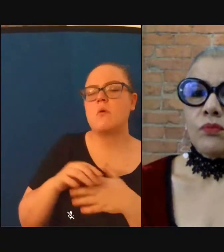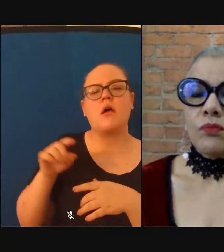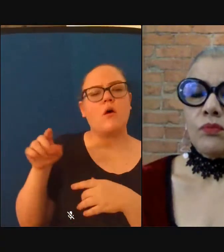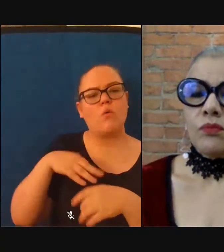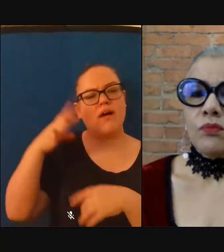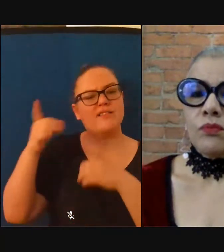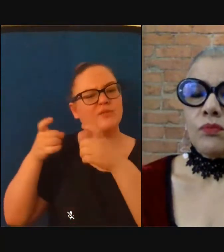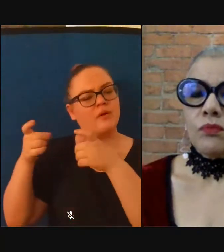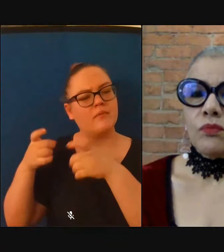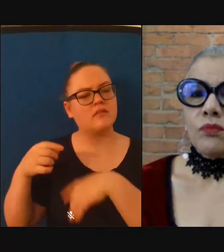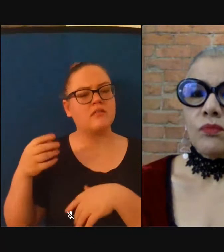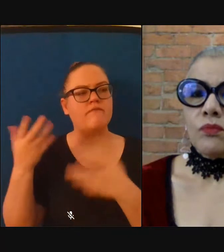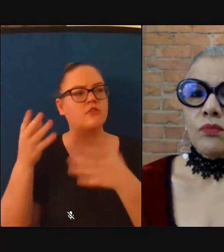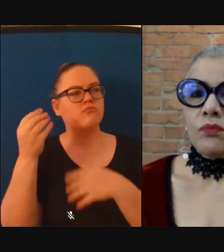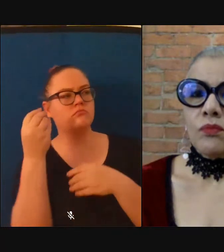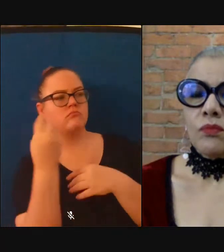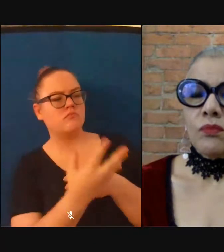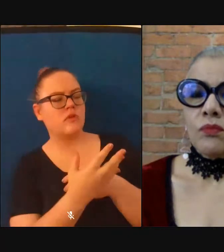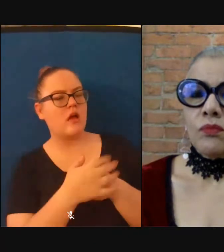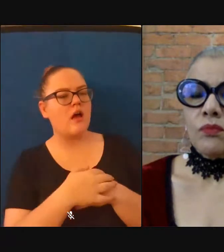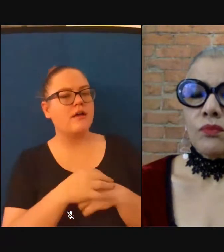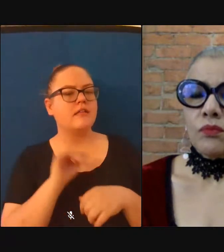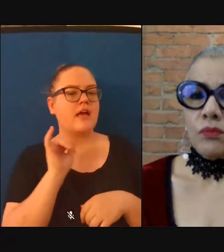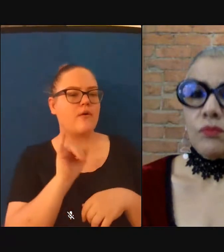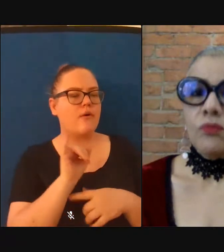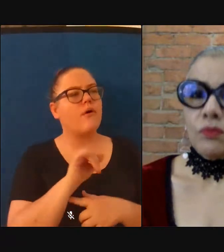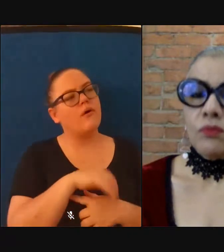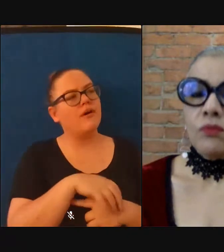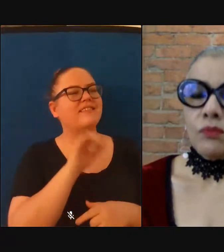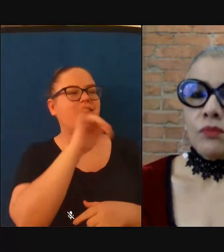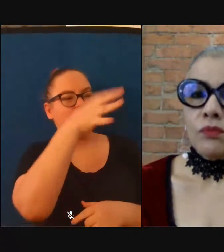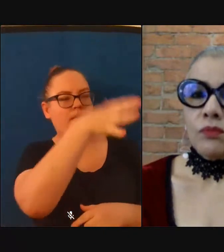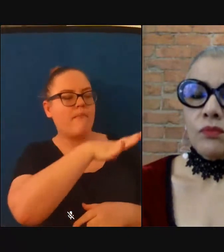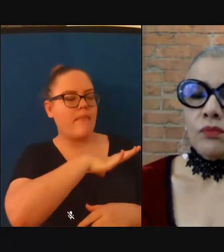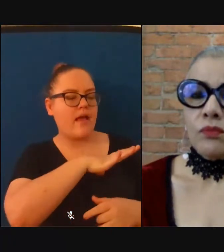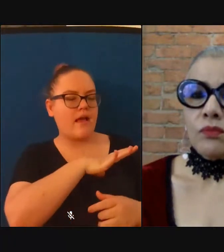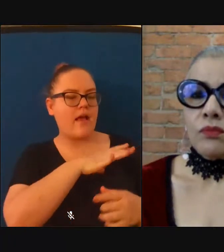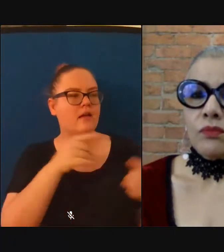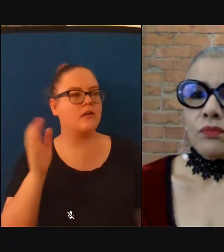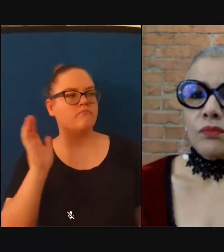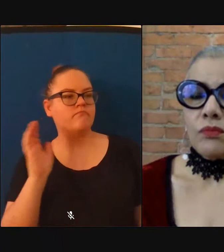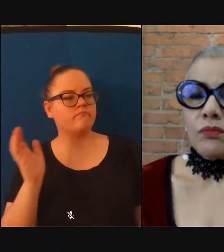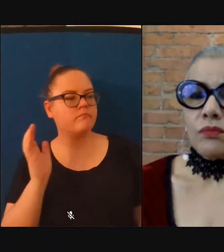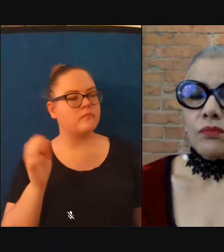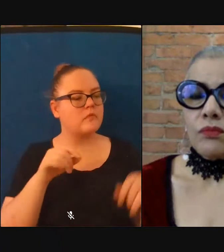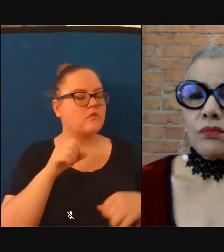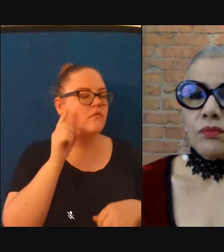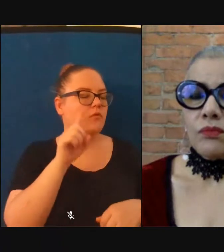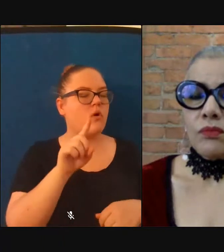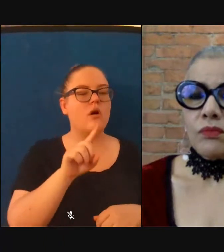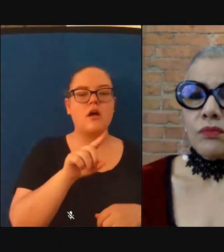felt like it was Batman versus the Joker with him, that they were almost like equal and opposite adversaries. And I will say that